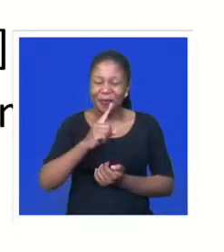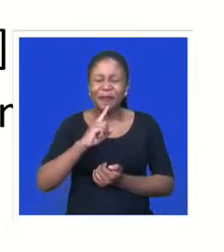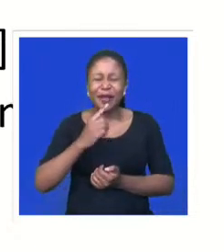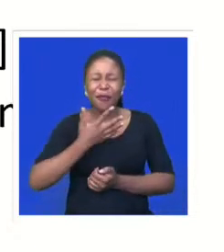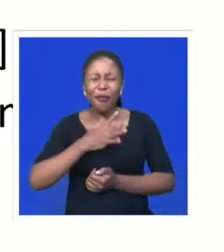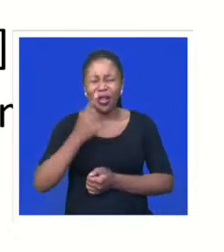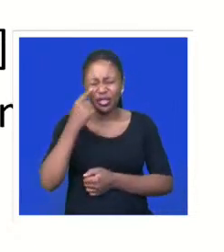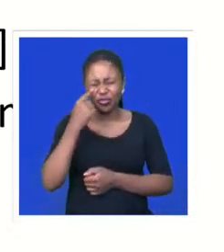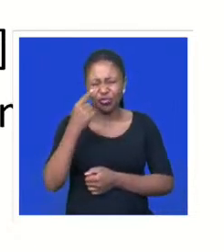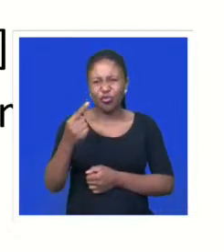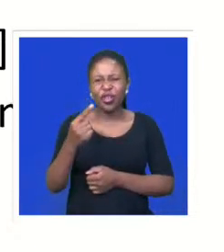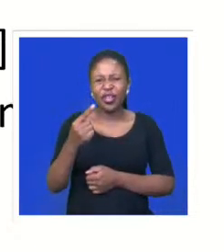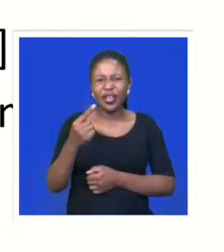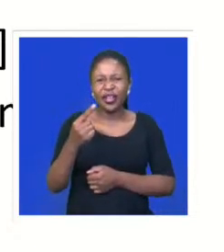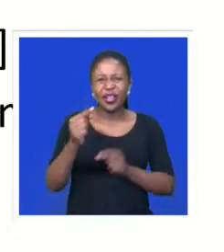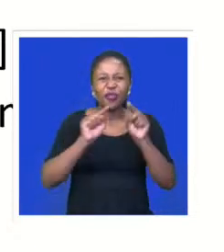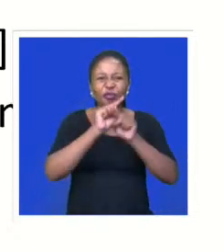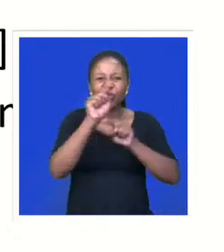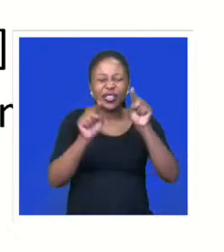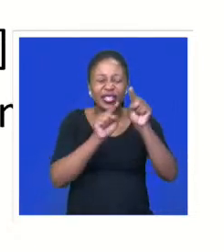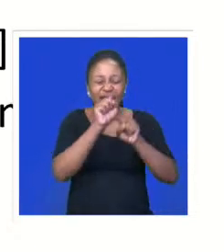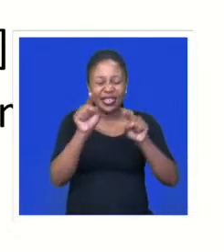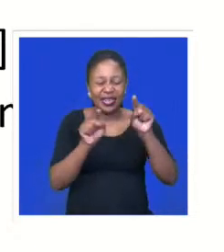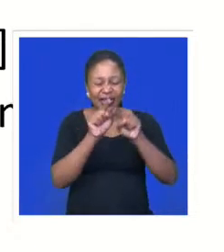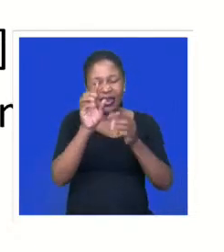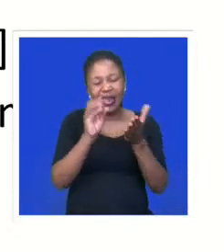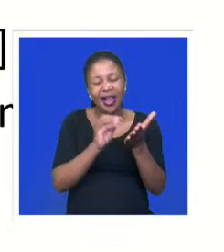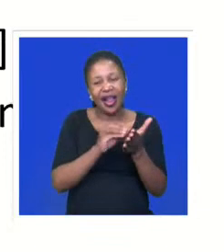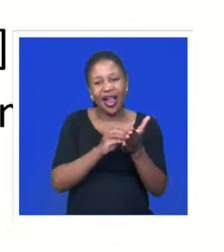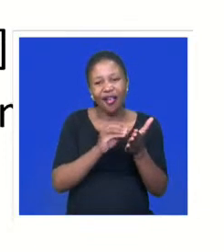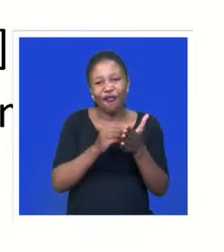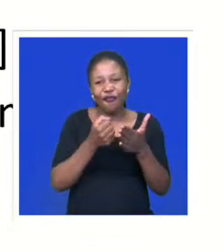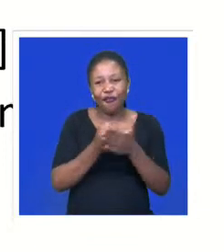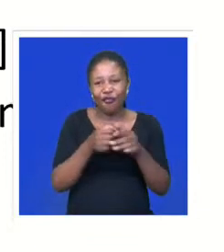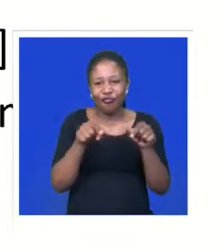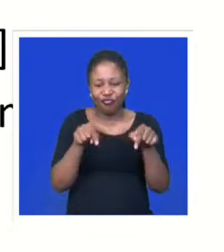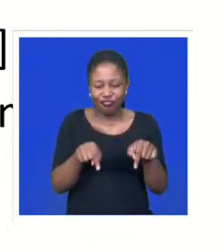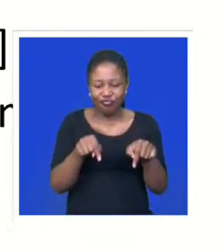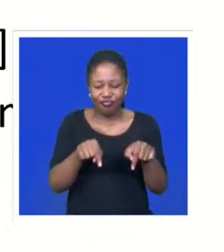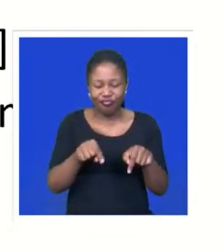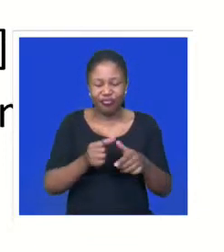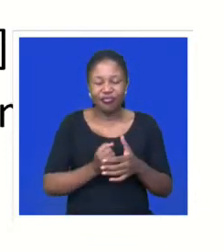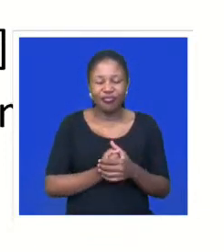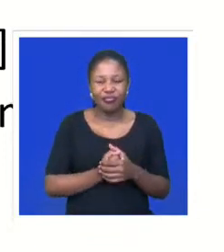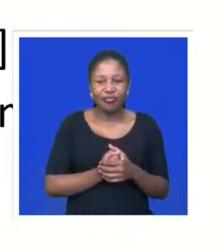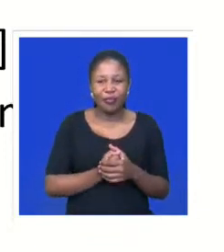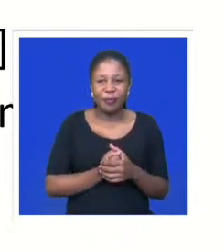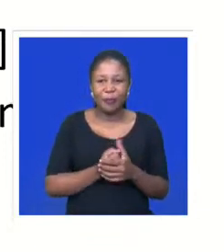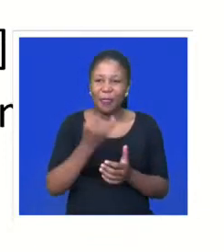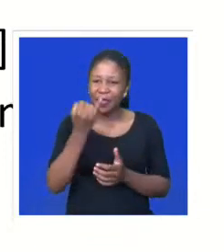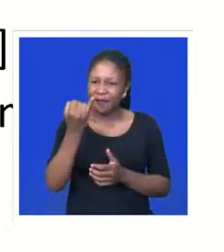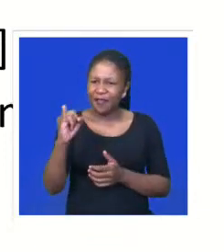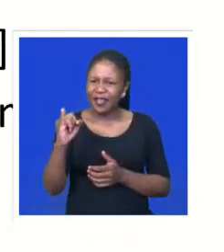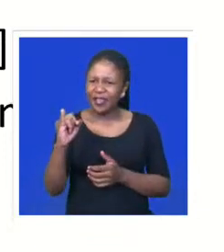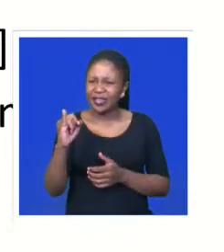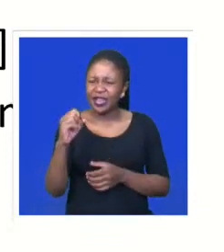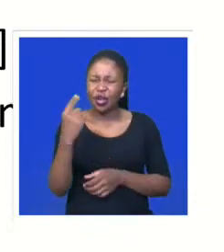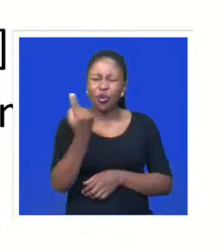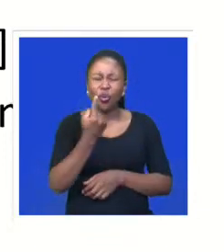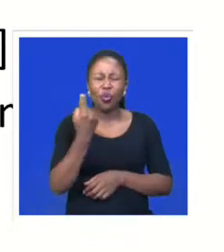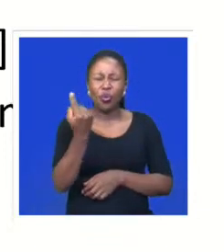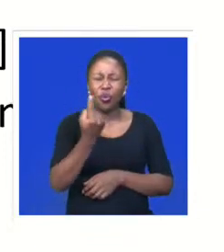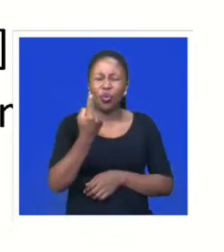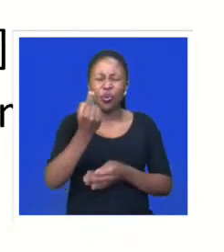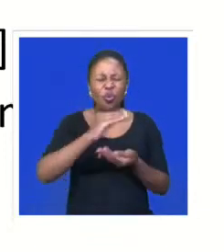You can quickly write the questions as you see them. The first one, who created